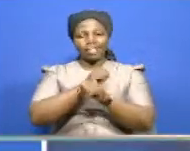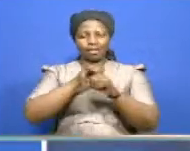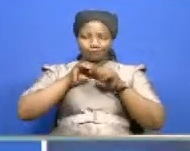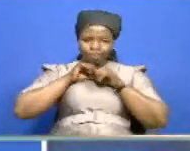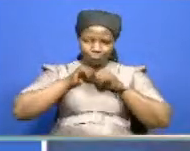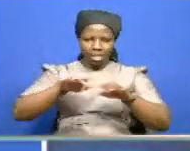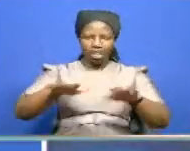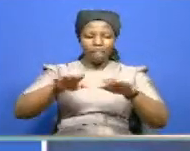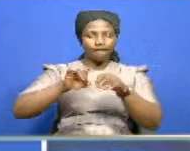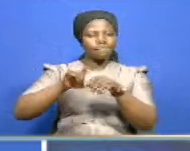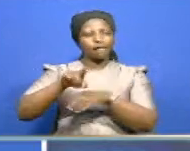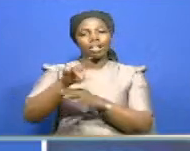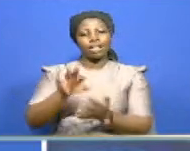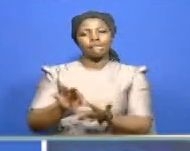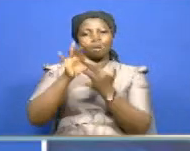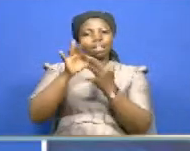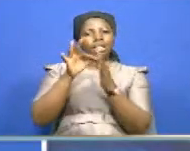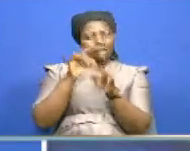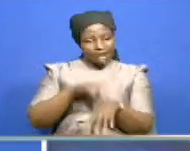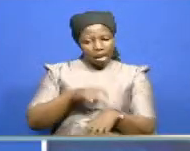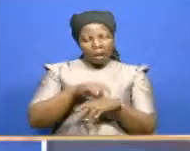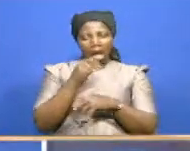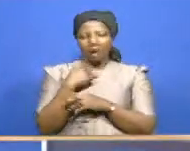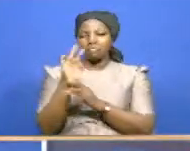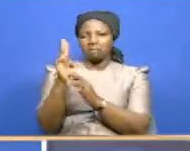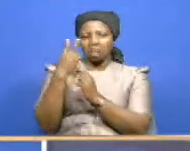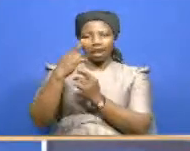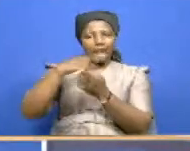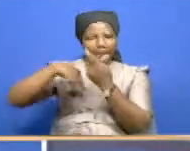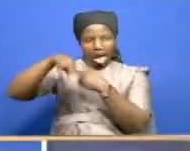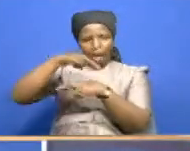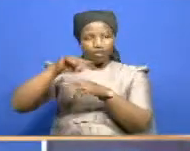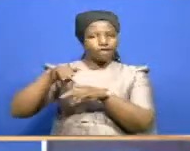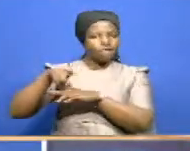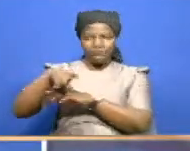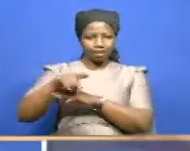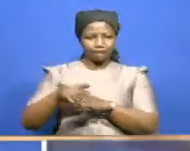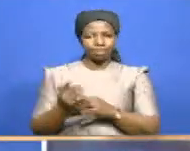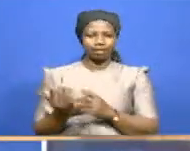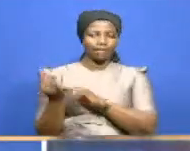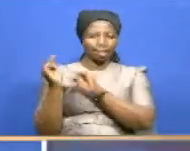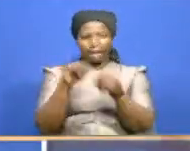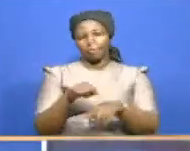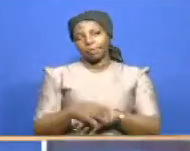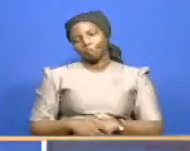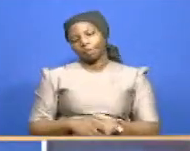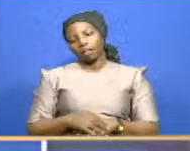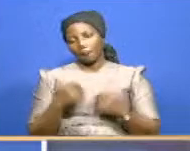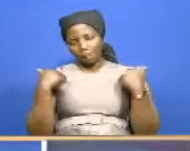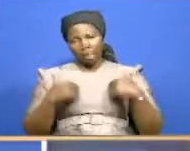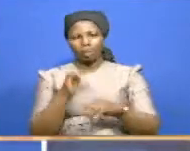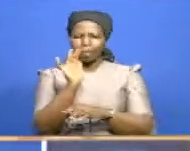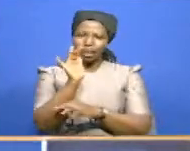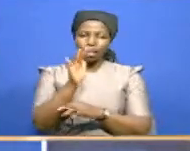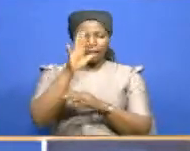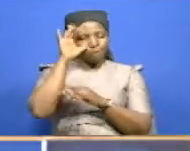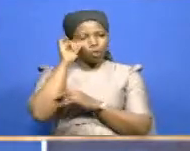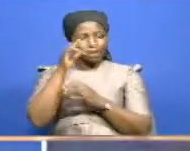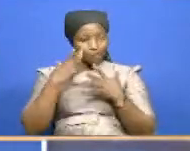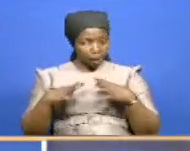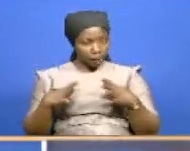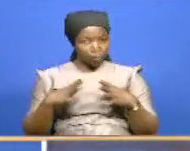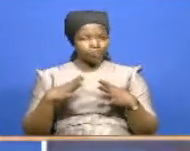virus, especially with the second wave already setting in. Ile ningetaka kuomba wakaji wa Mombasa ni